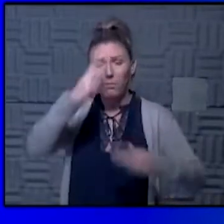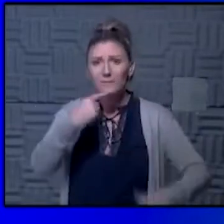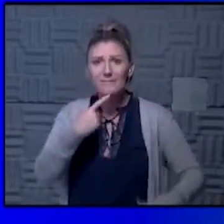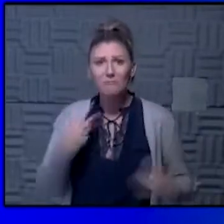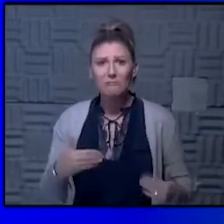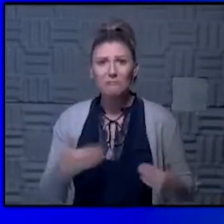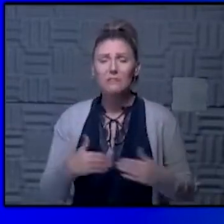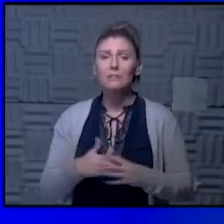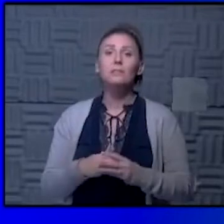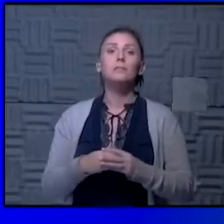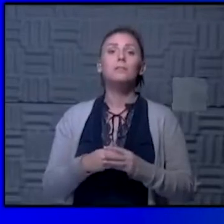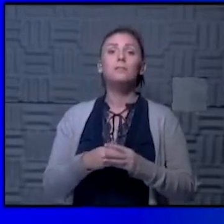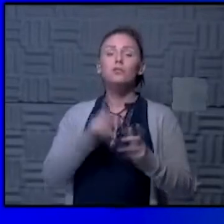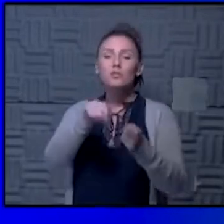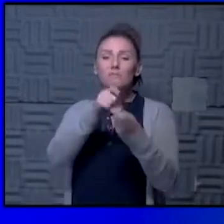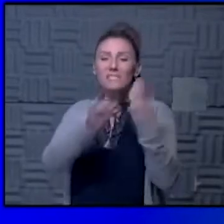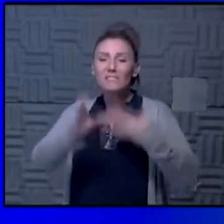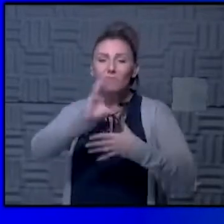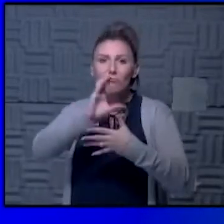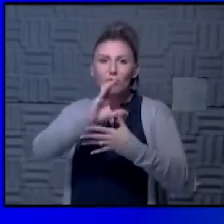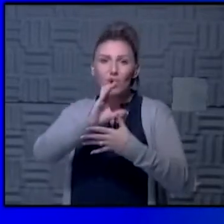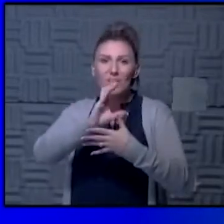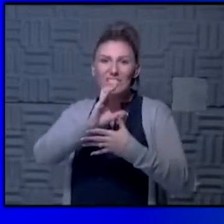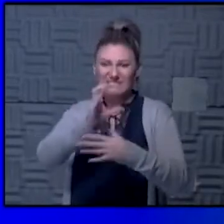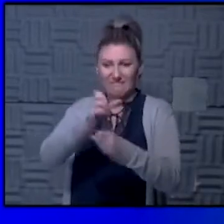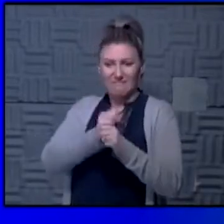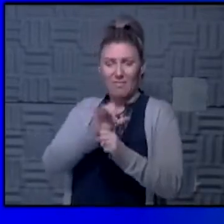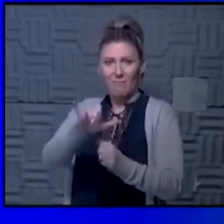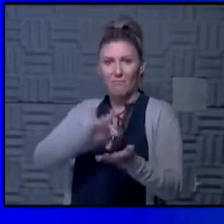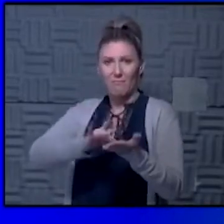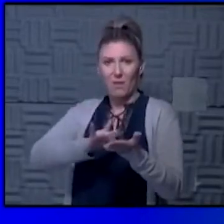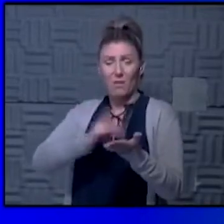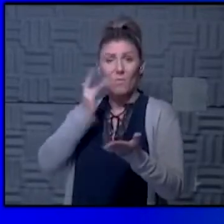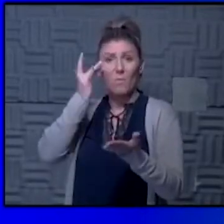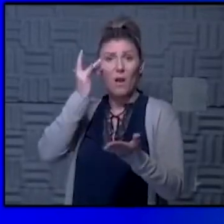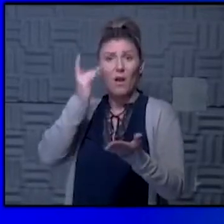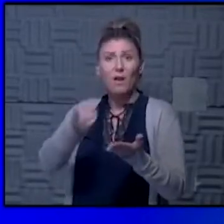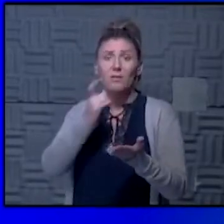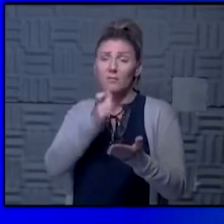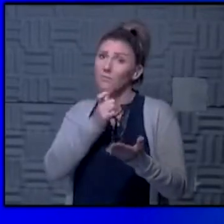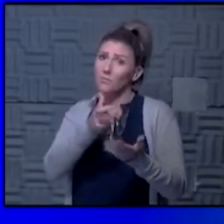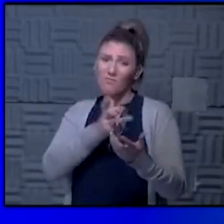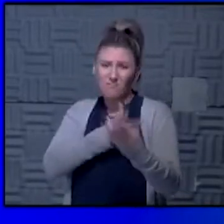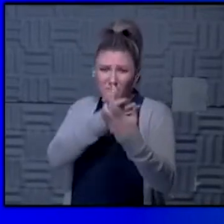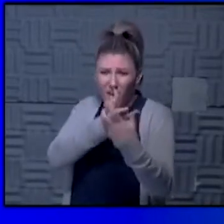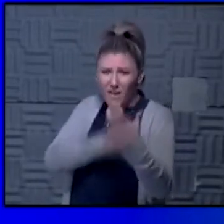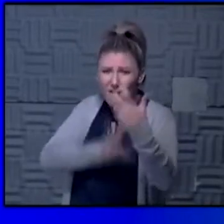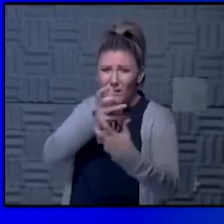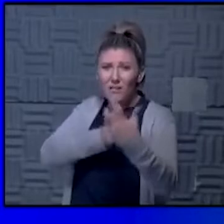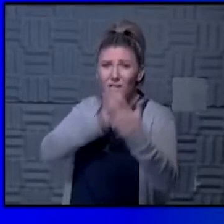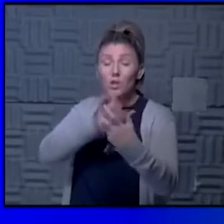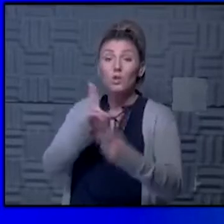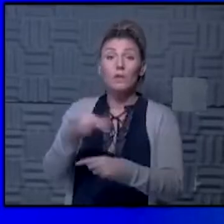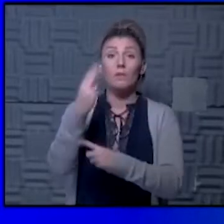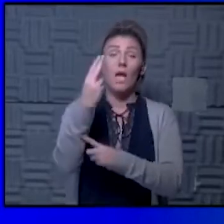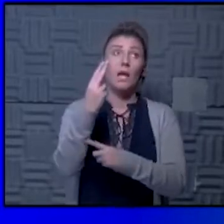is specific criteria to get dexamethasone because we understand that if you don't meet that criteria, you actually have a